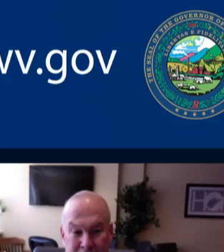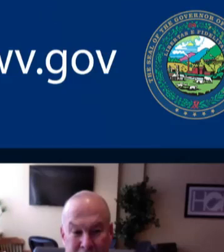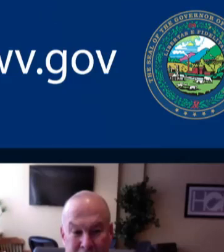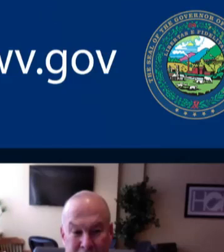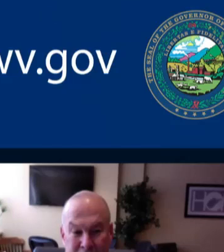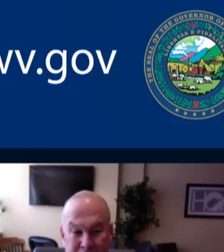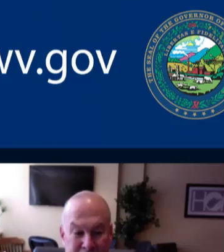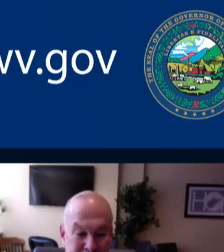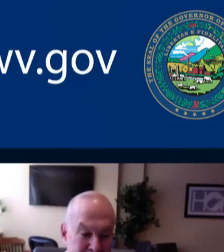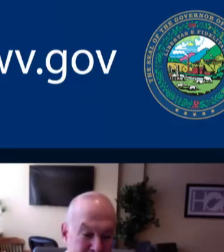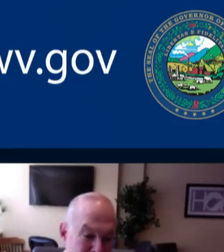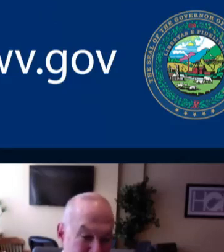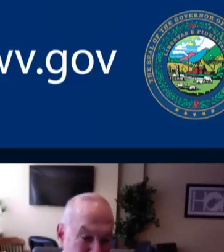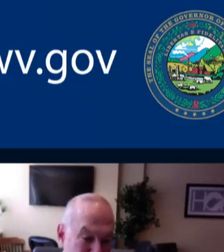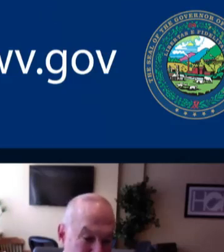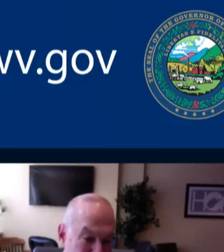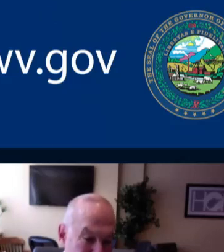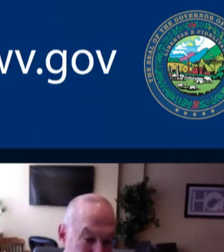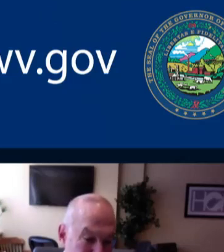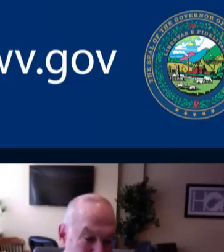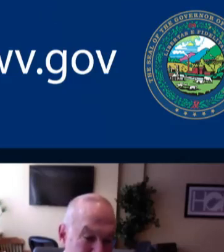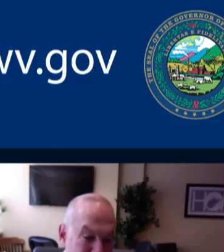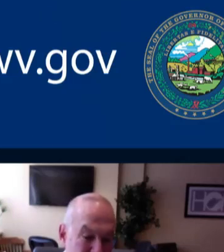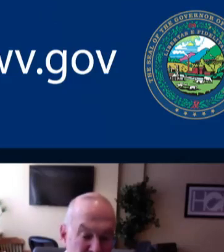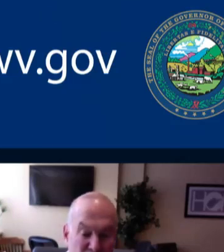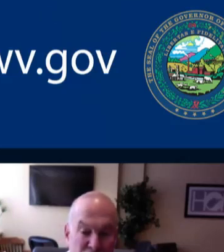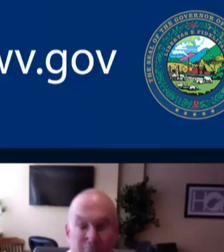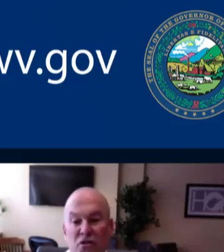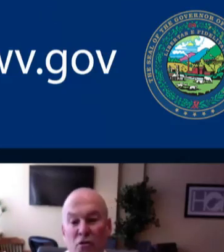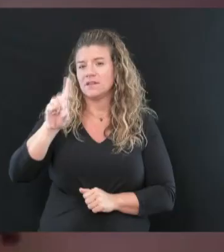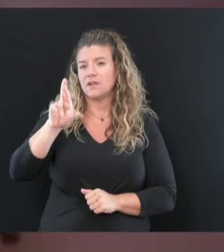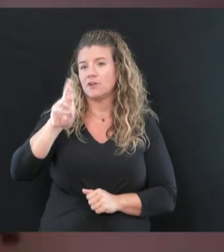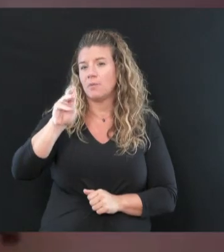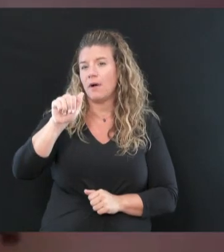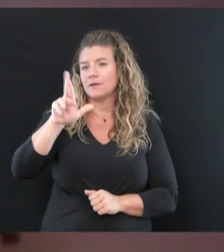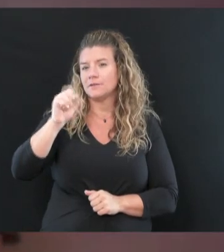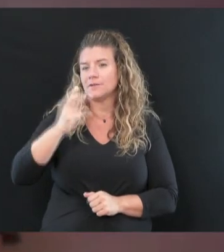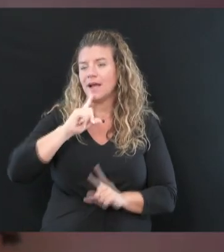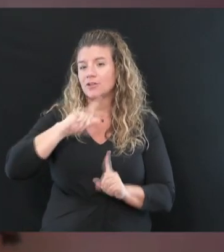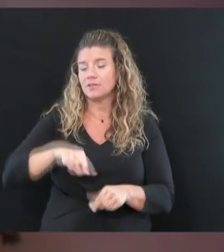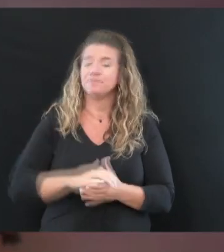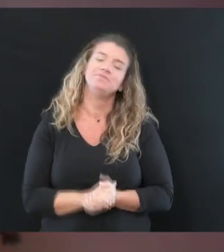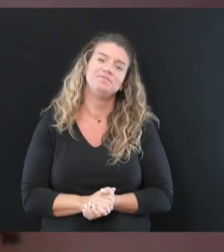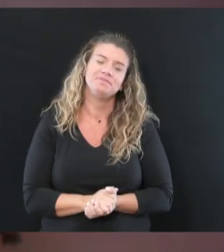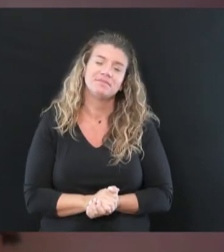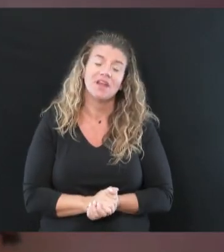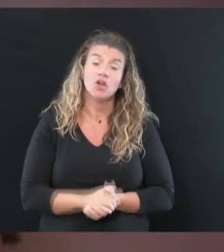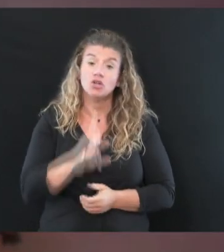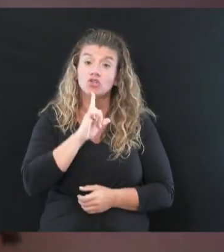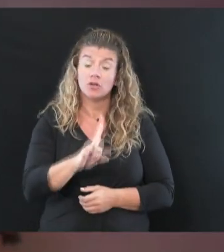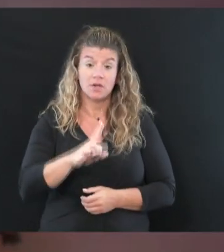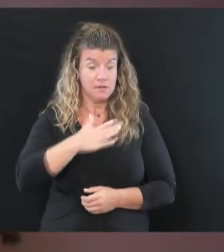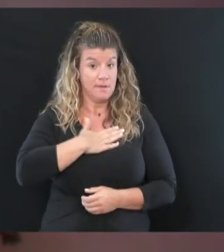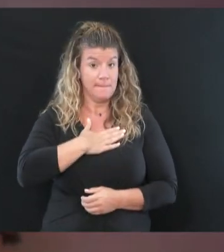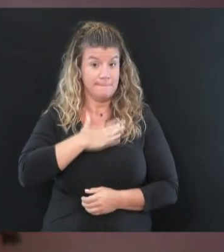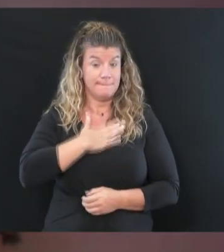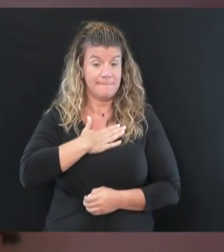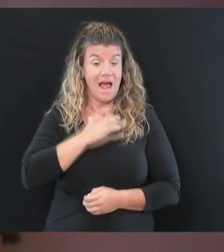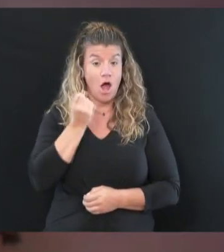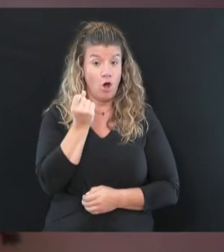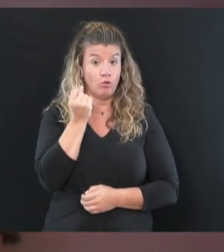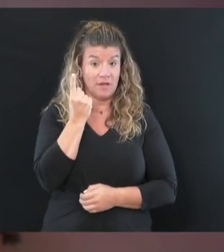Dr. Marsh, maybe this is a question again for you. Sure. So, David, as I understand it, now we'll look